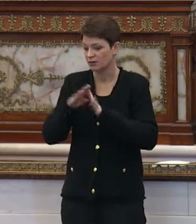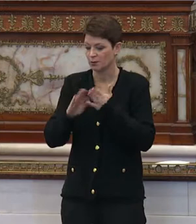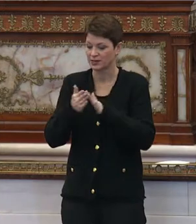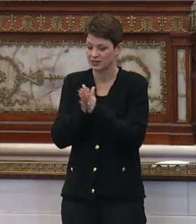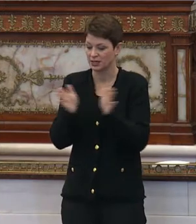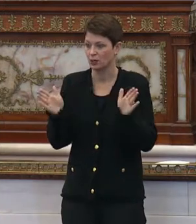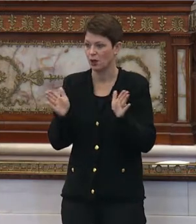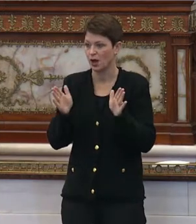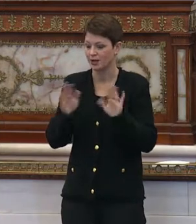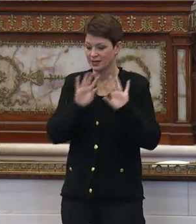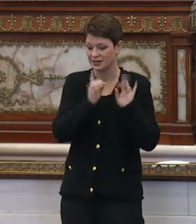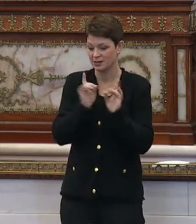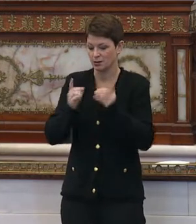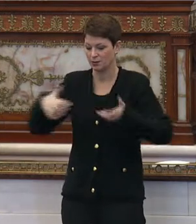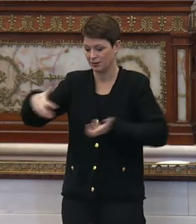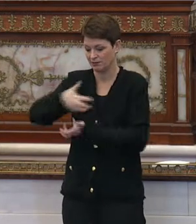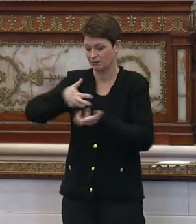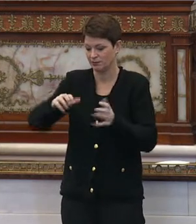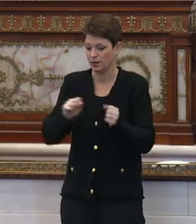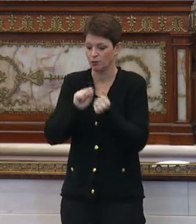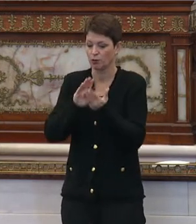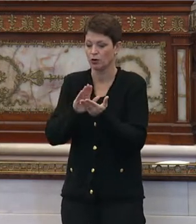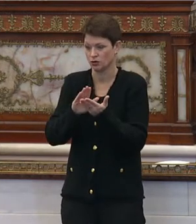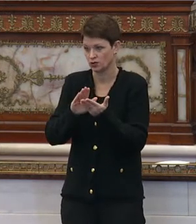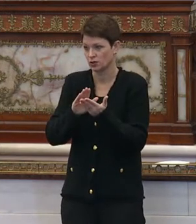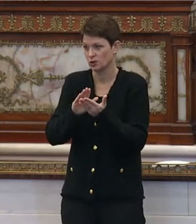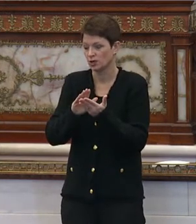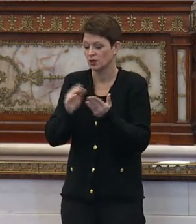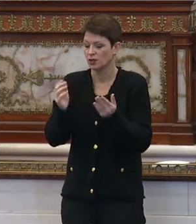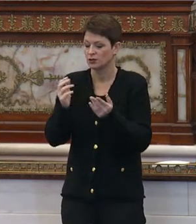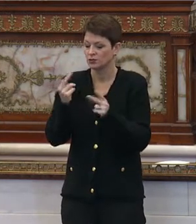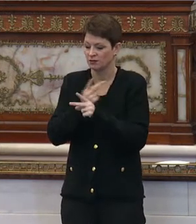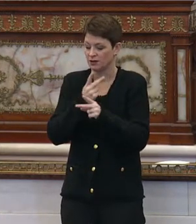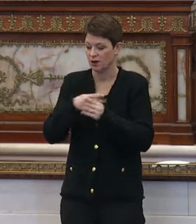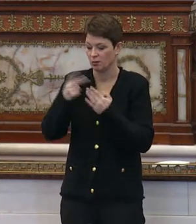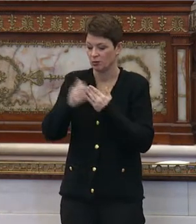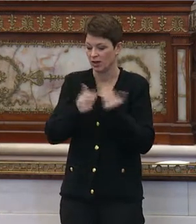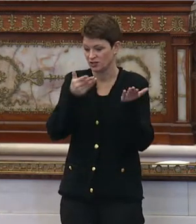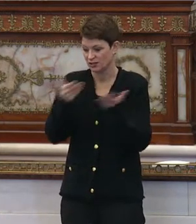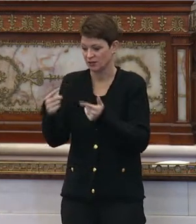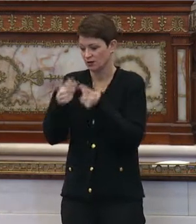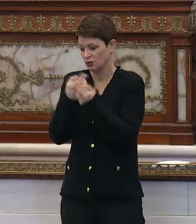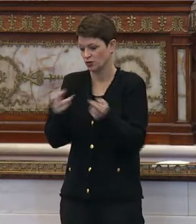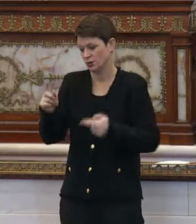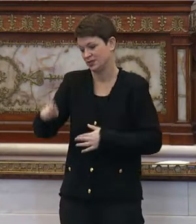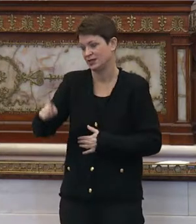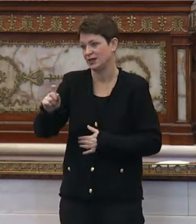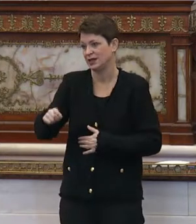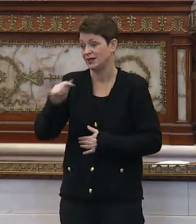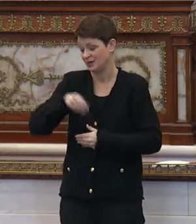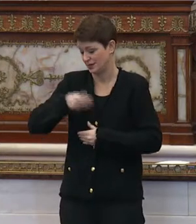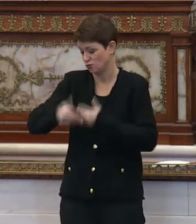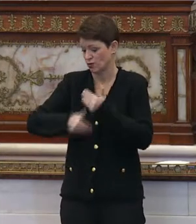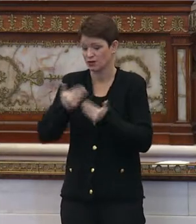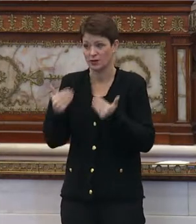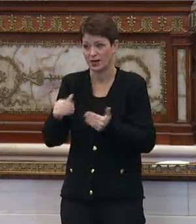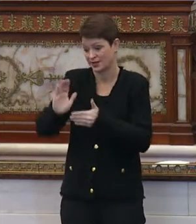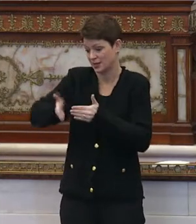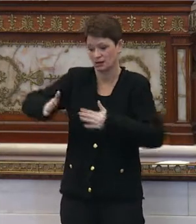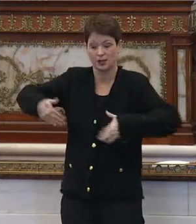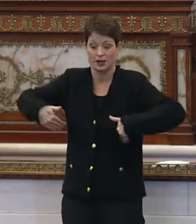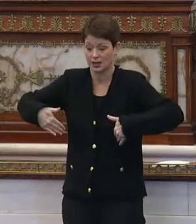citywide interdepartmental approach to figuring out the project delivery and the resources needed. So that is in process. We're not done